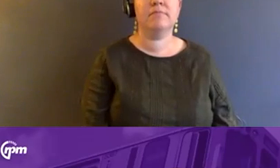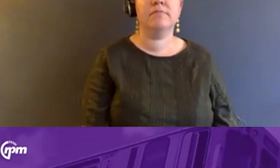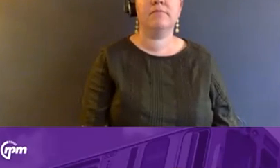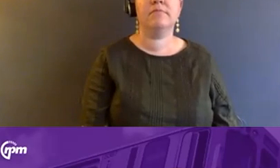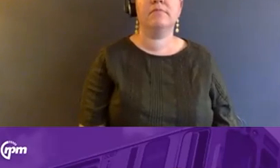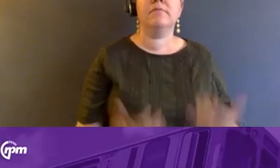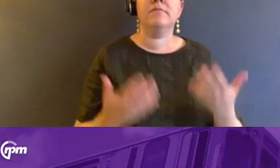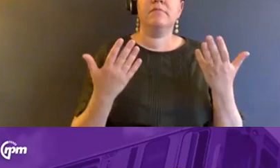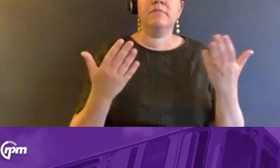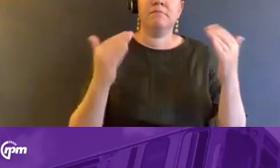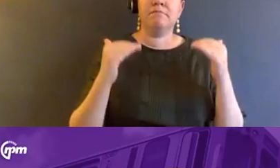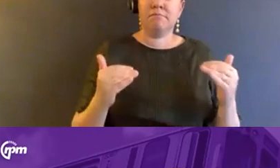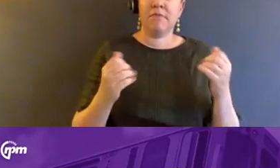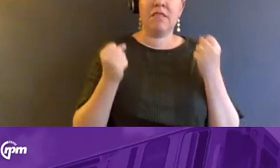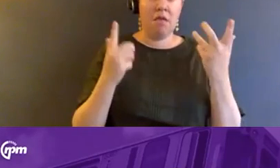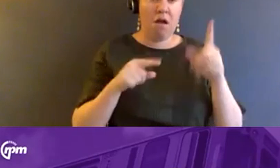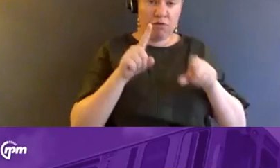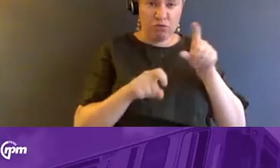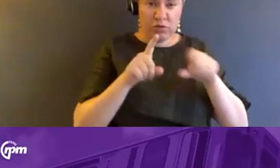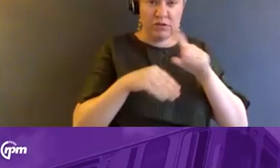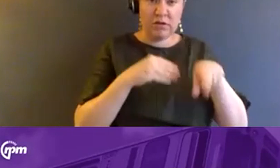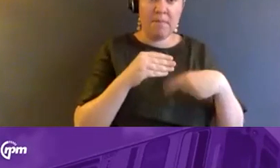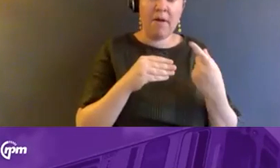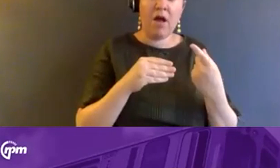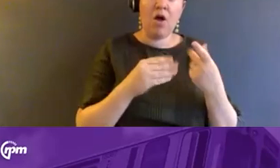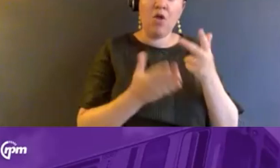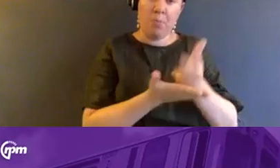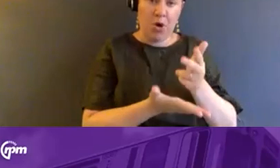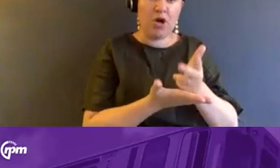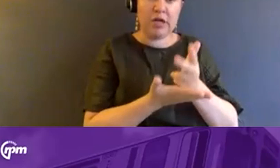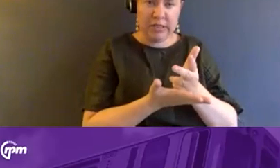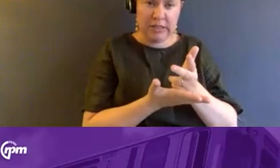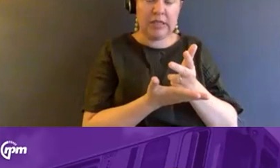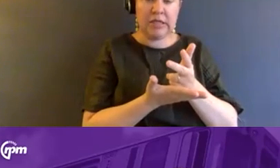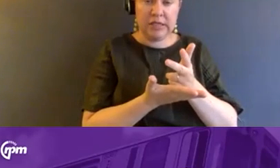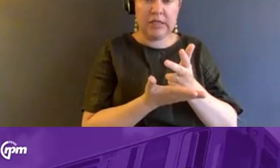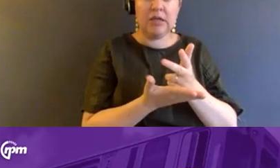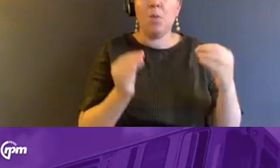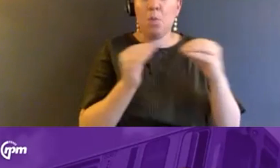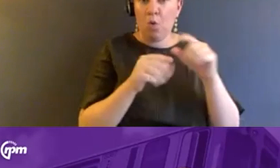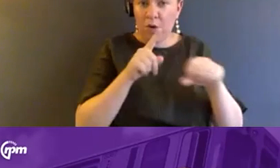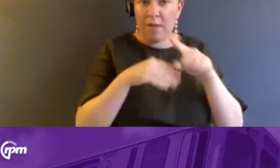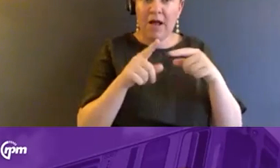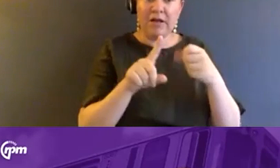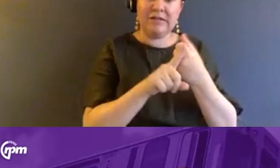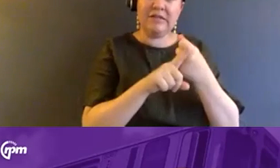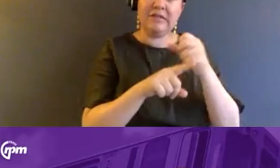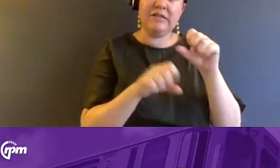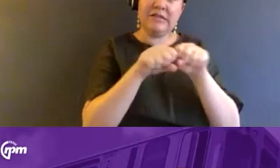Next question, we were getting a lot of questions about the parking. We're also getting more questions about stations